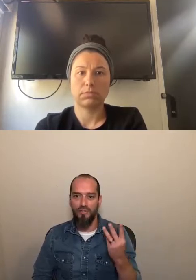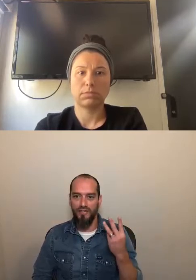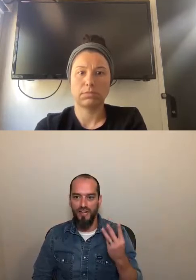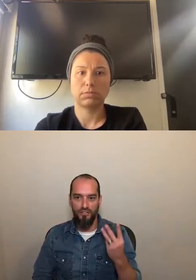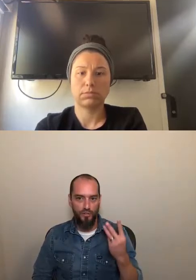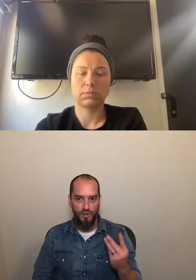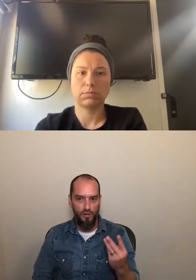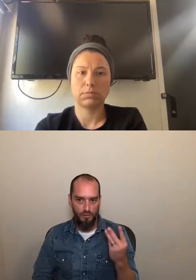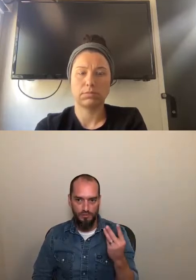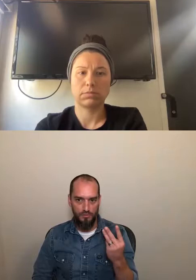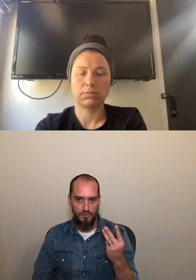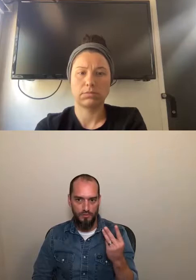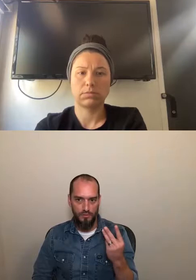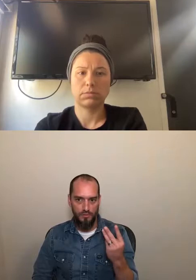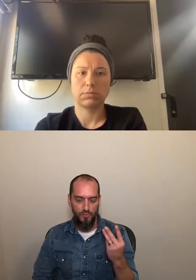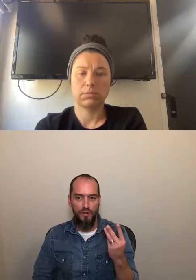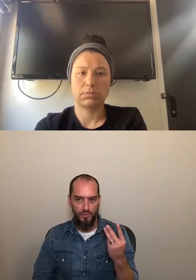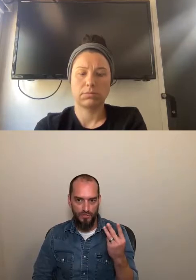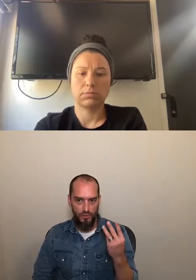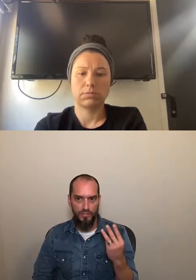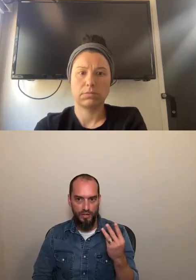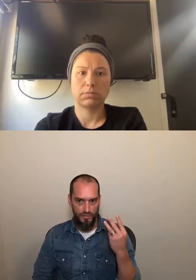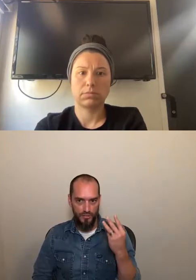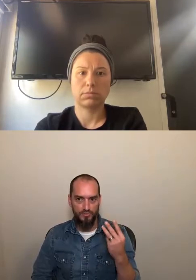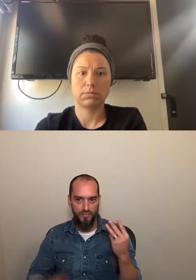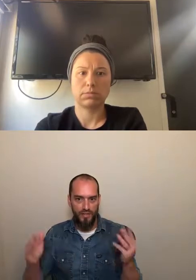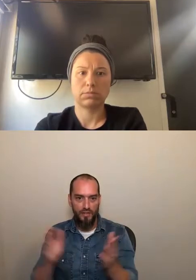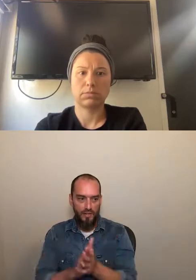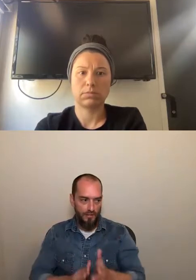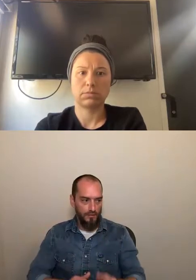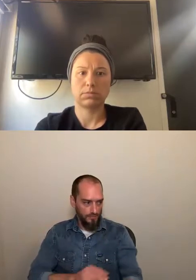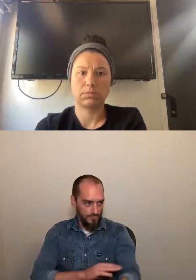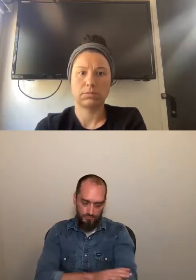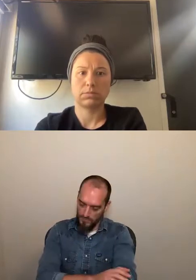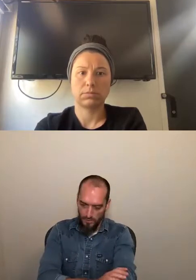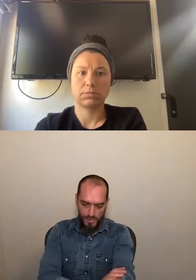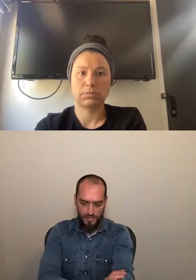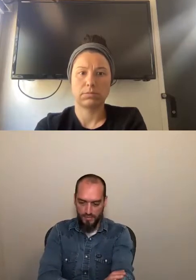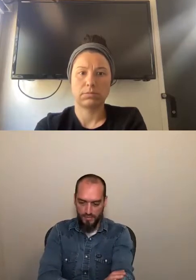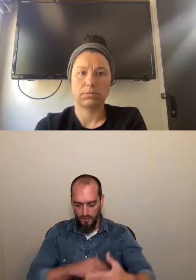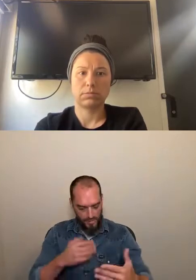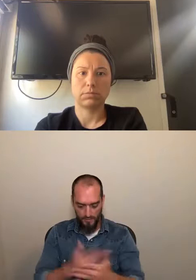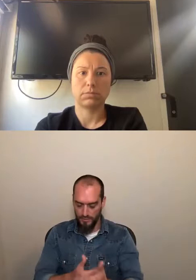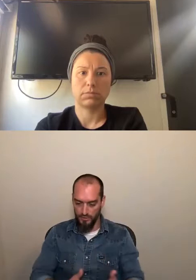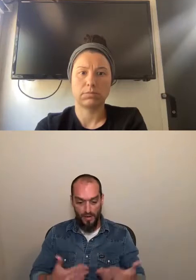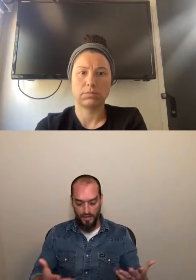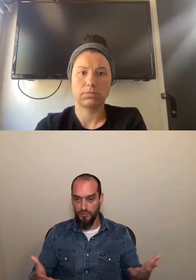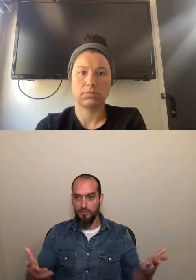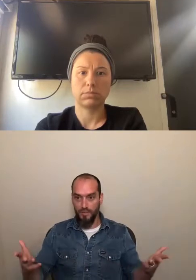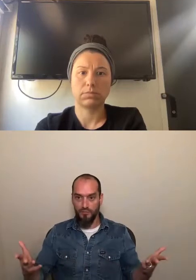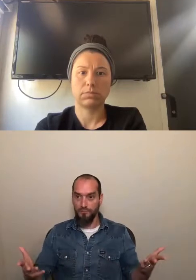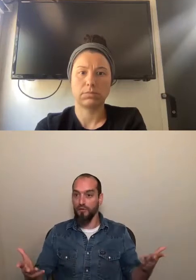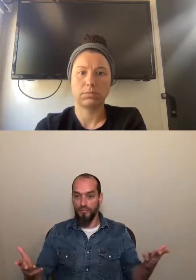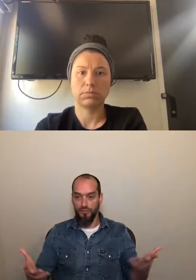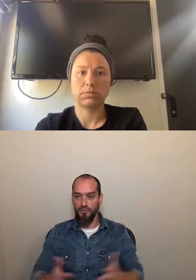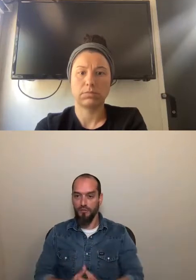are we giving an answer at all? Why don't we just go educate ourselves and then come back and say, okay, here's my answer